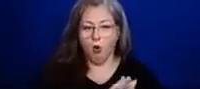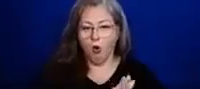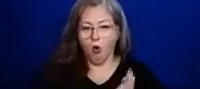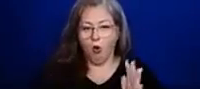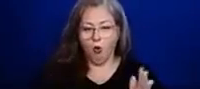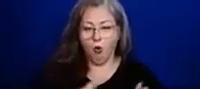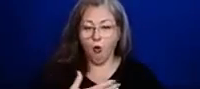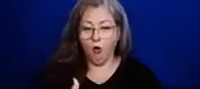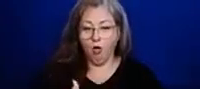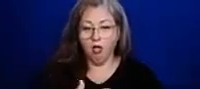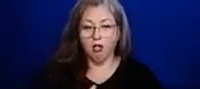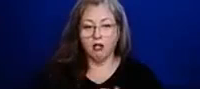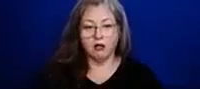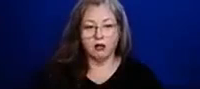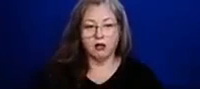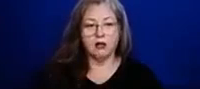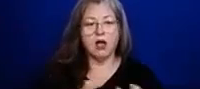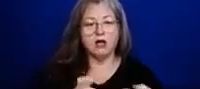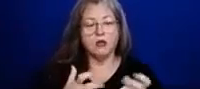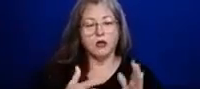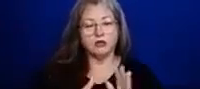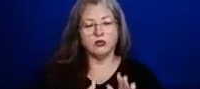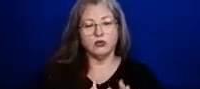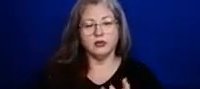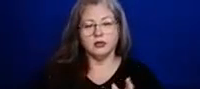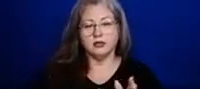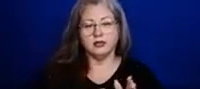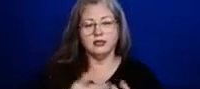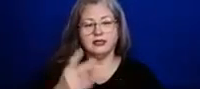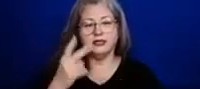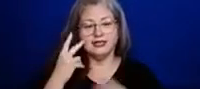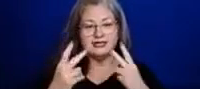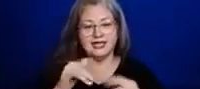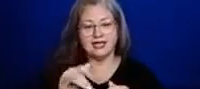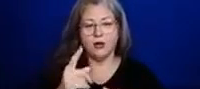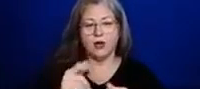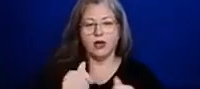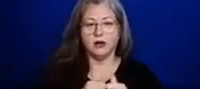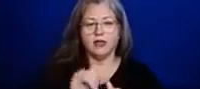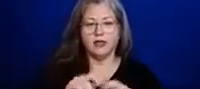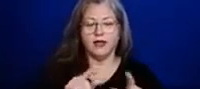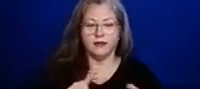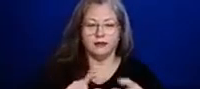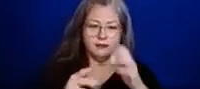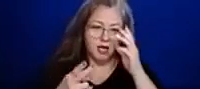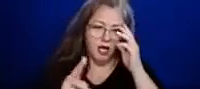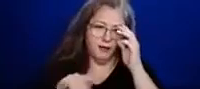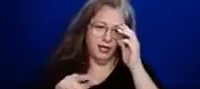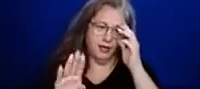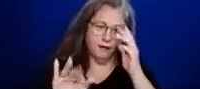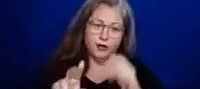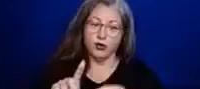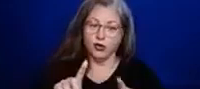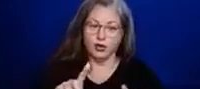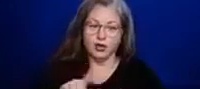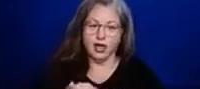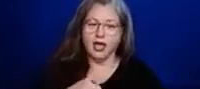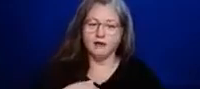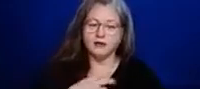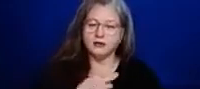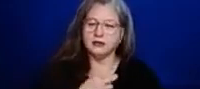through all of them. I also wanted to, again, I wanted to see the one with the hummingbird. It's